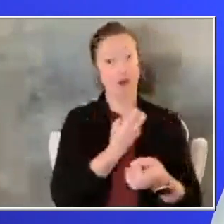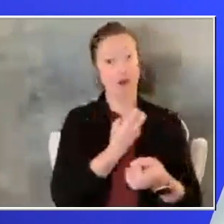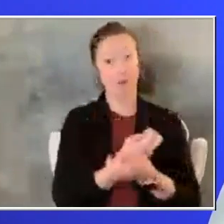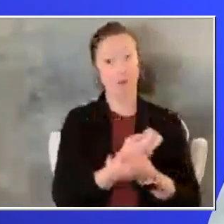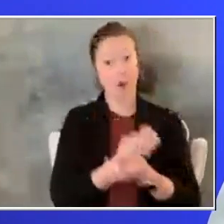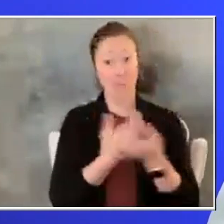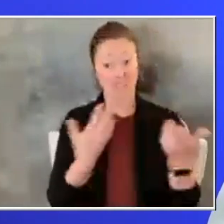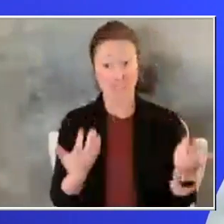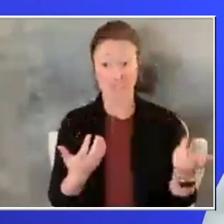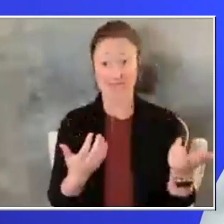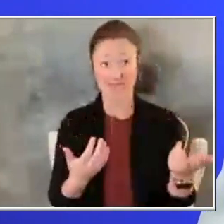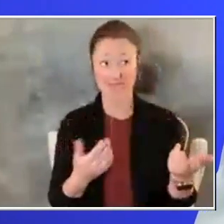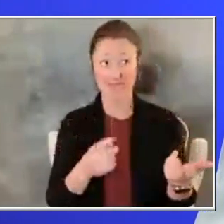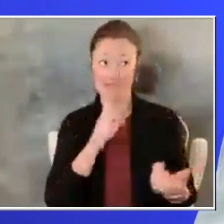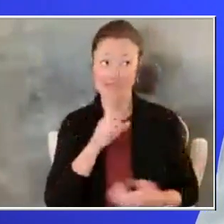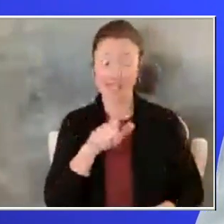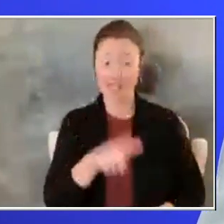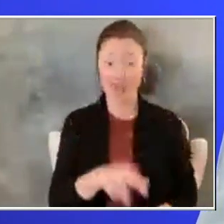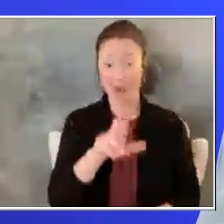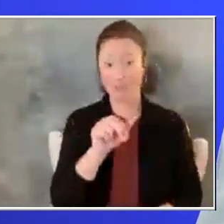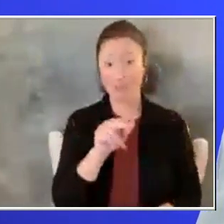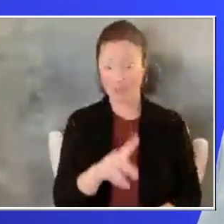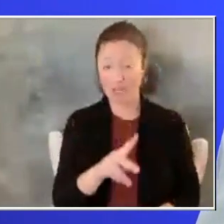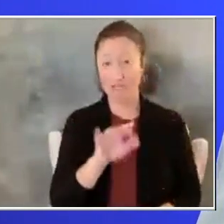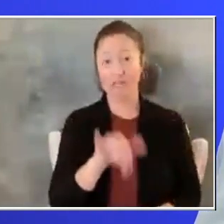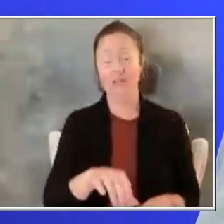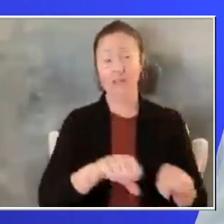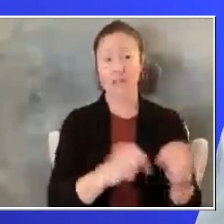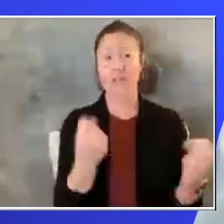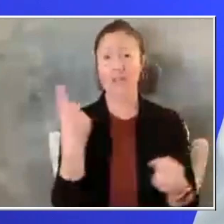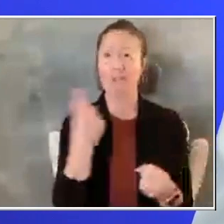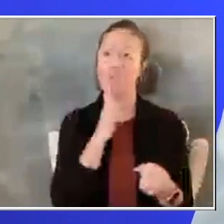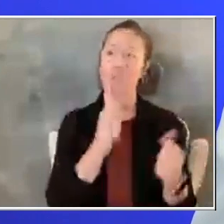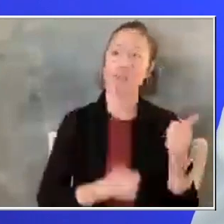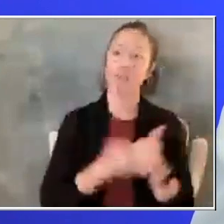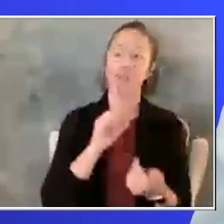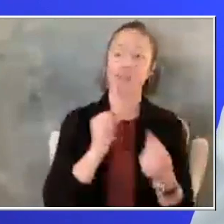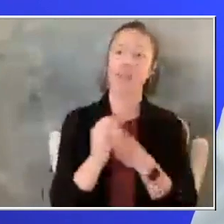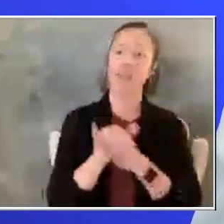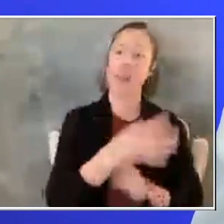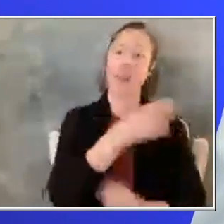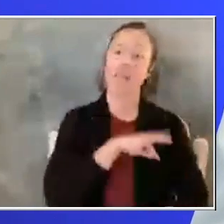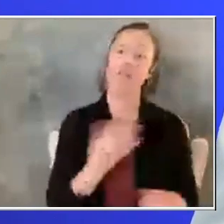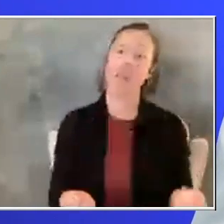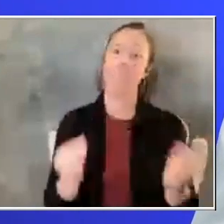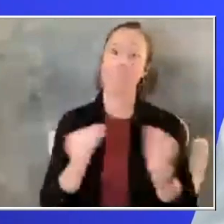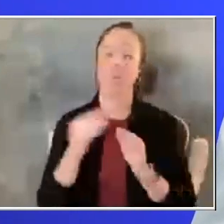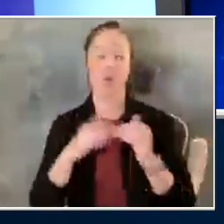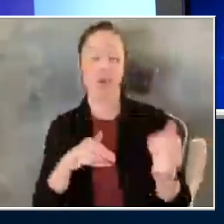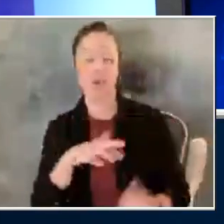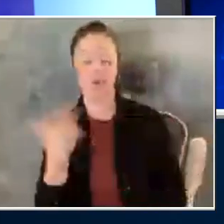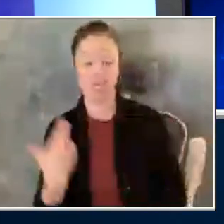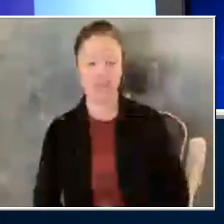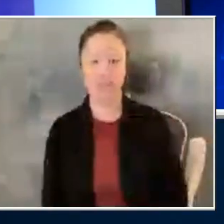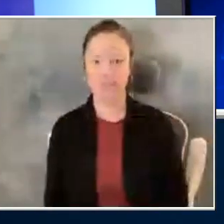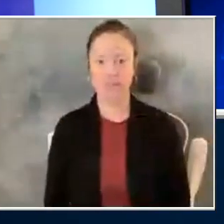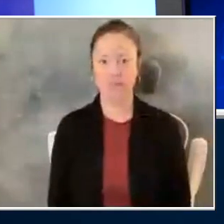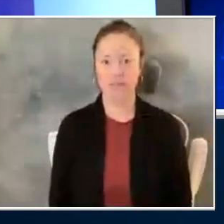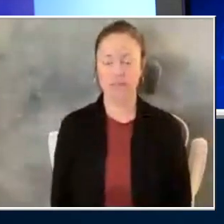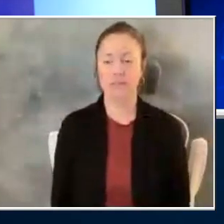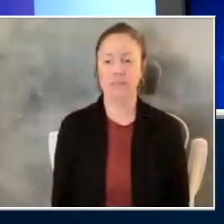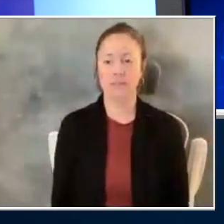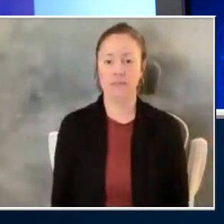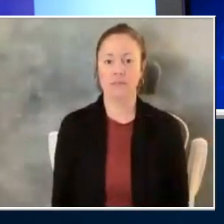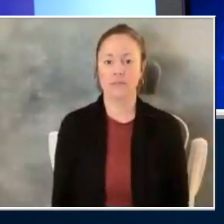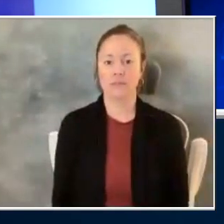actually breaking something, in most cases, that benefit is going to outweigh that risk. So Jean has a